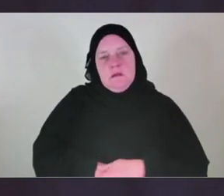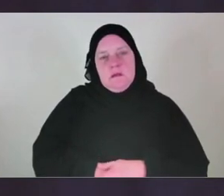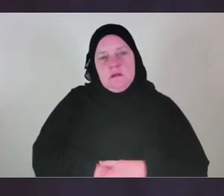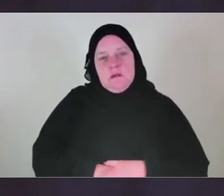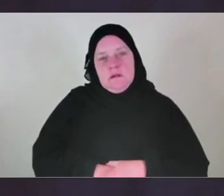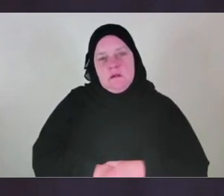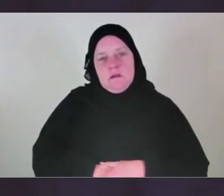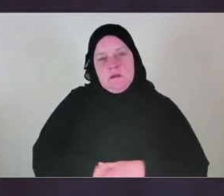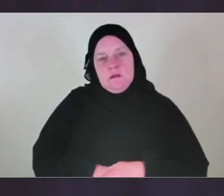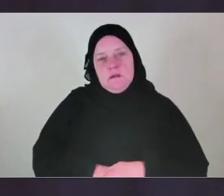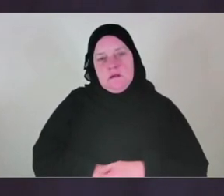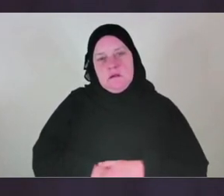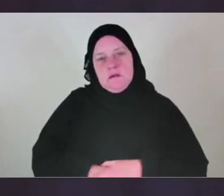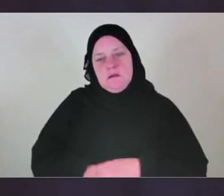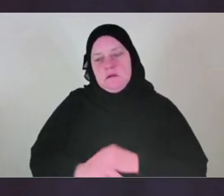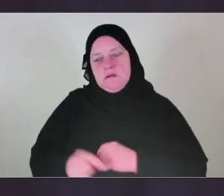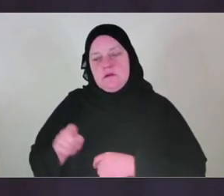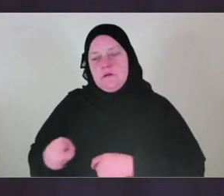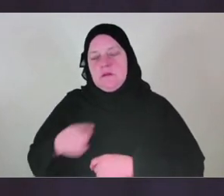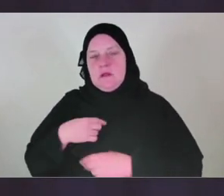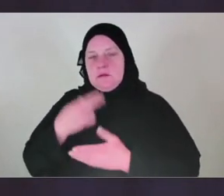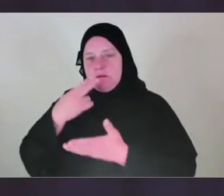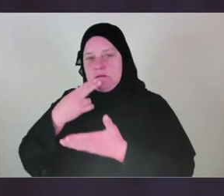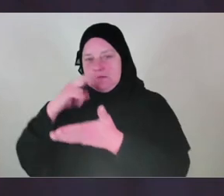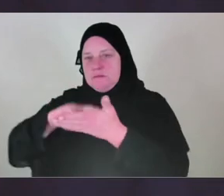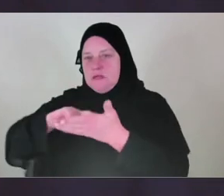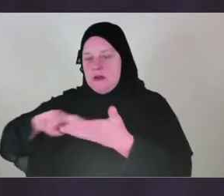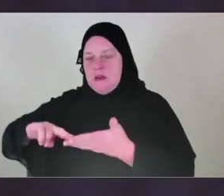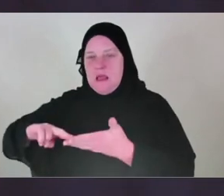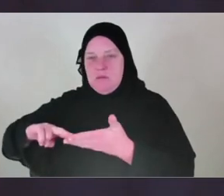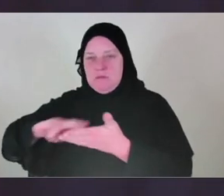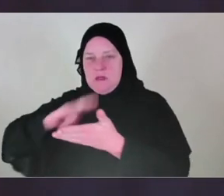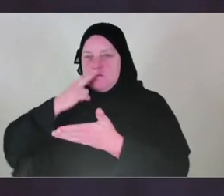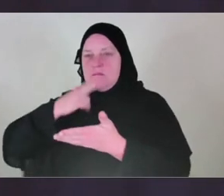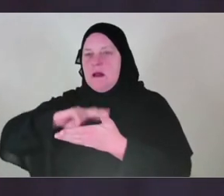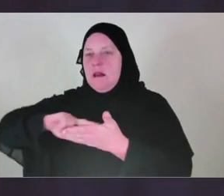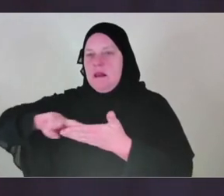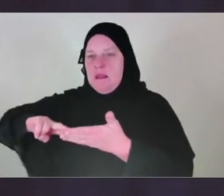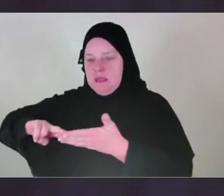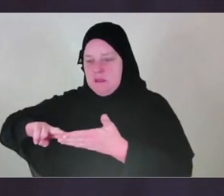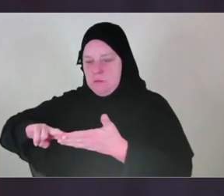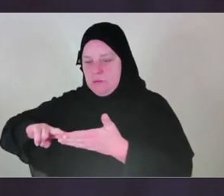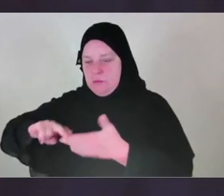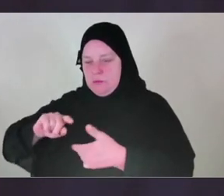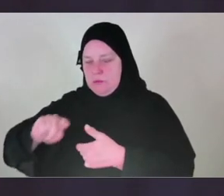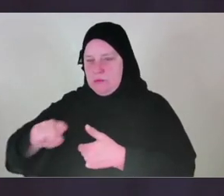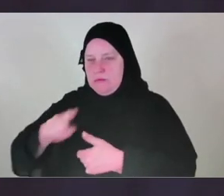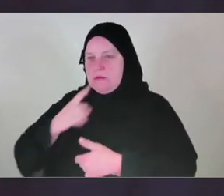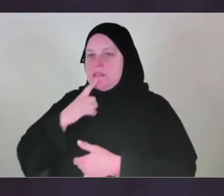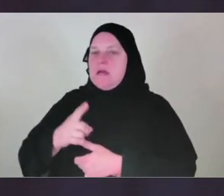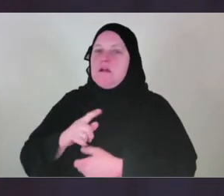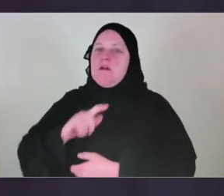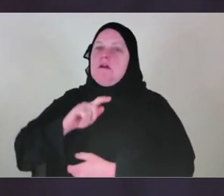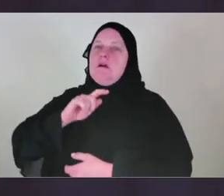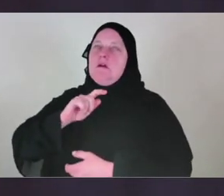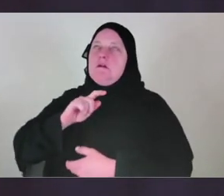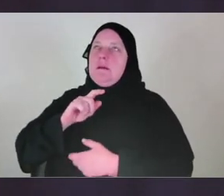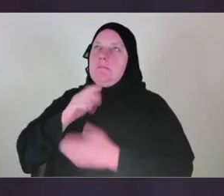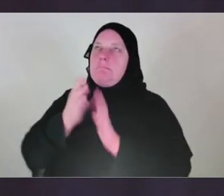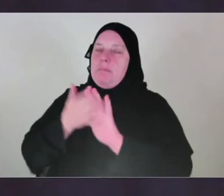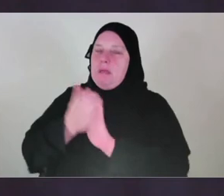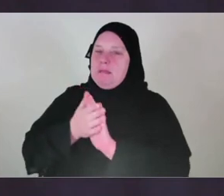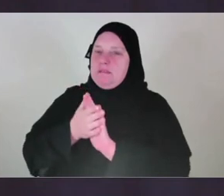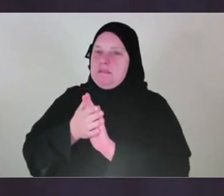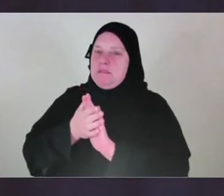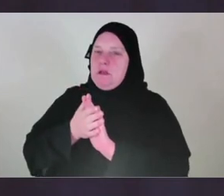is the title they gave him. These are the Abbasides, the most brutal tyrants in history, and they gave themselves